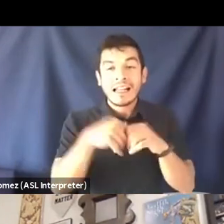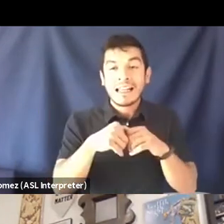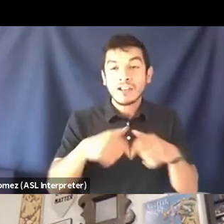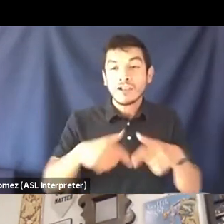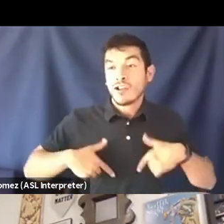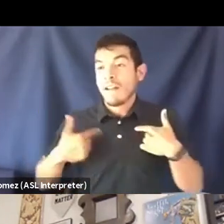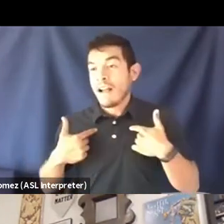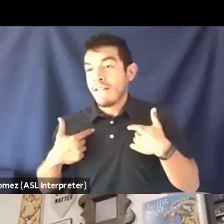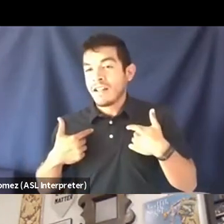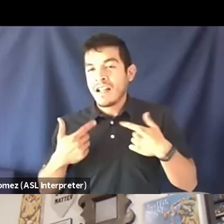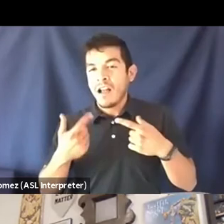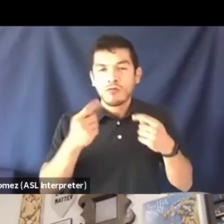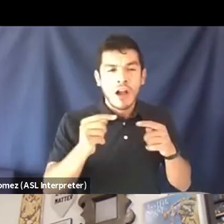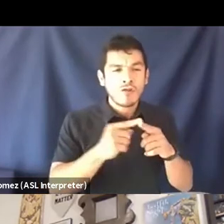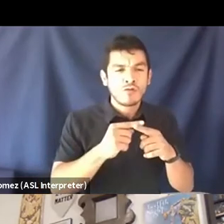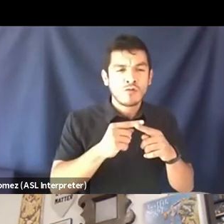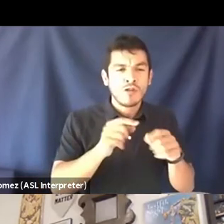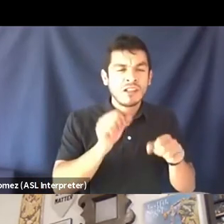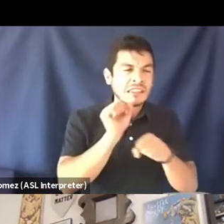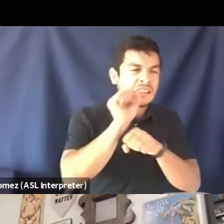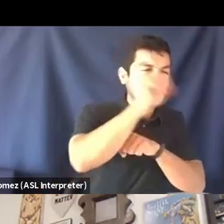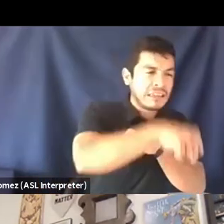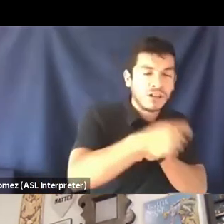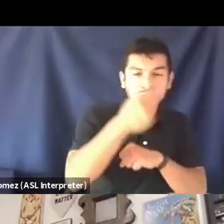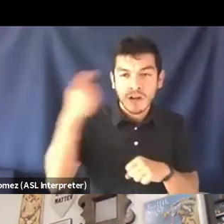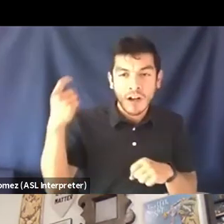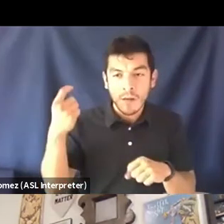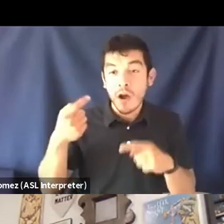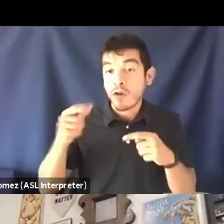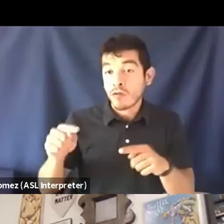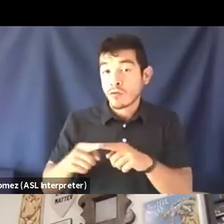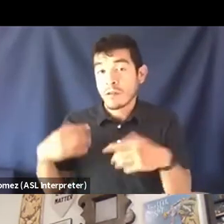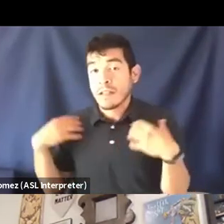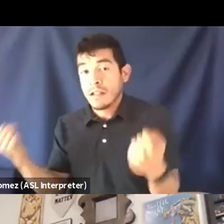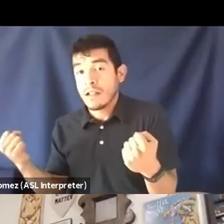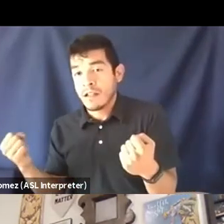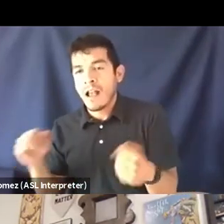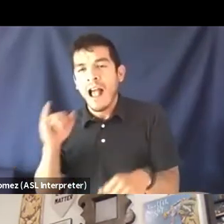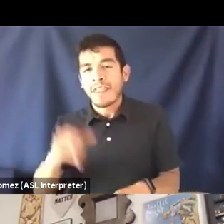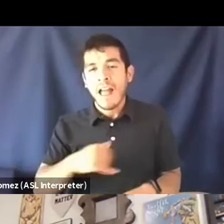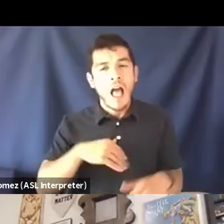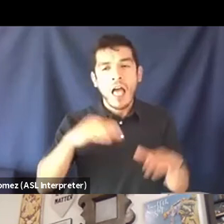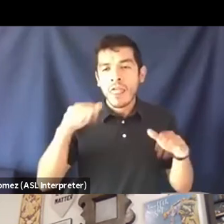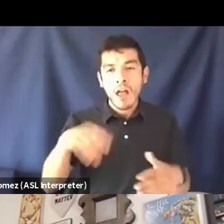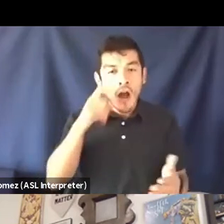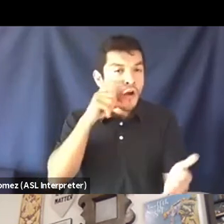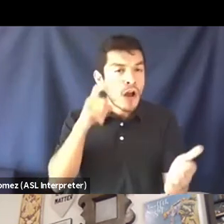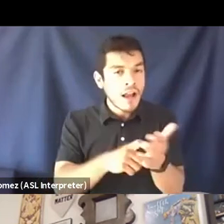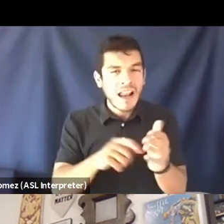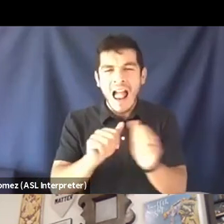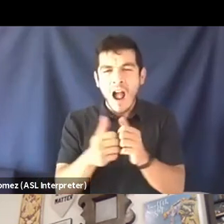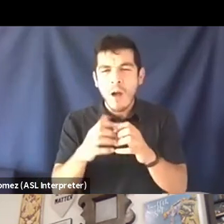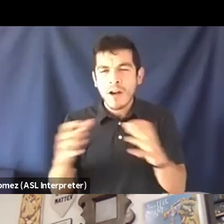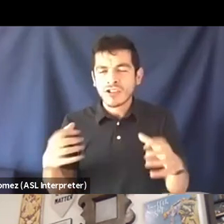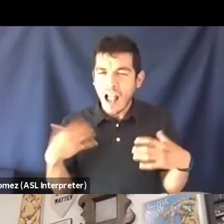crisis moment, overcoming trauma, trying to heal, that I didn't recognize how far I had